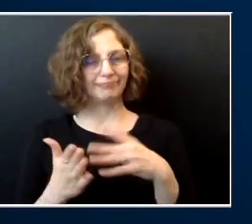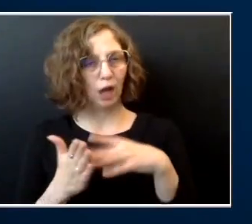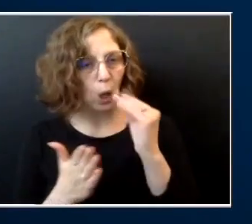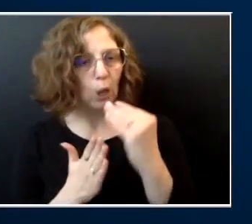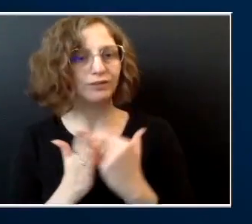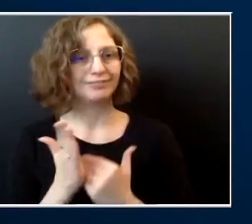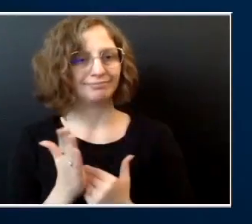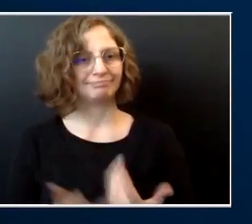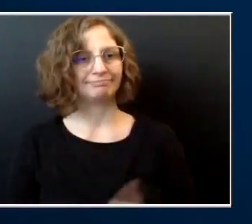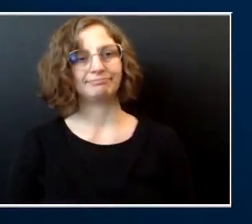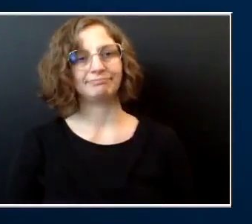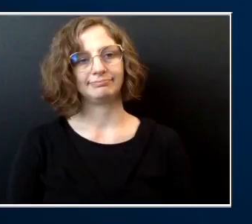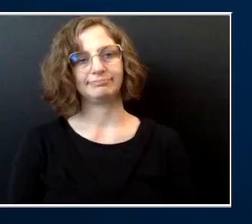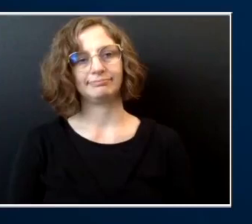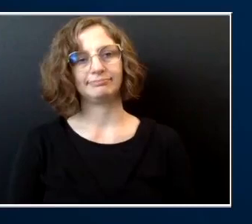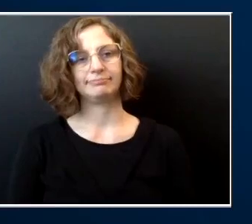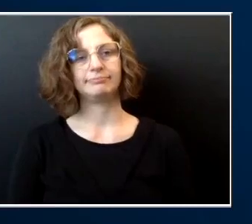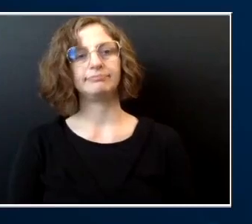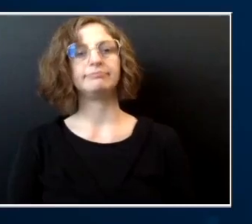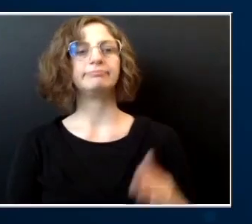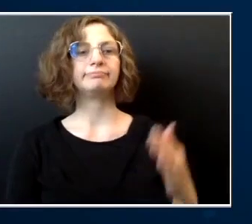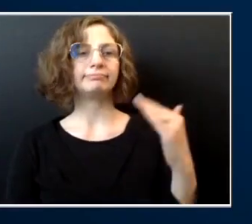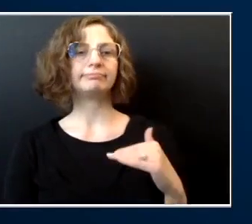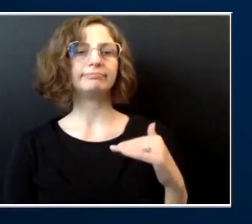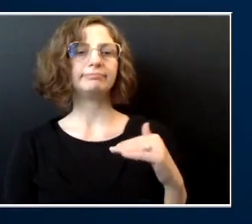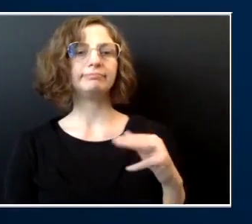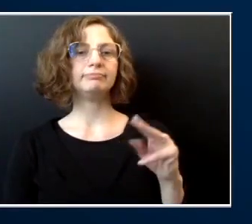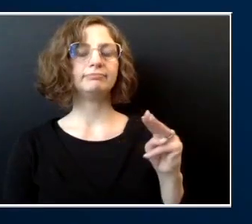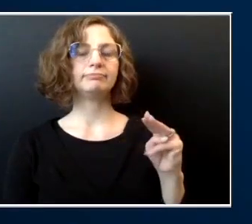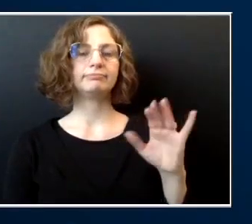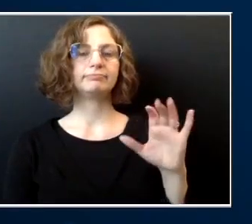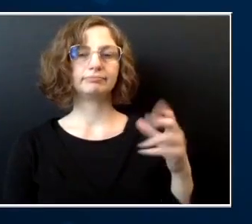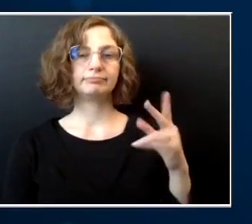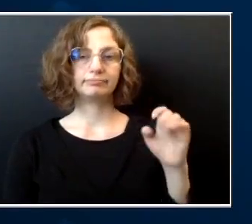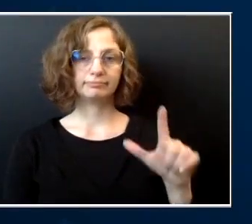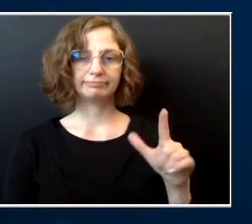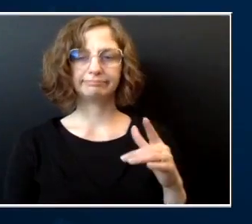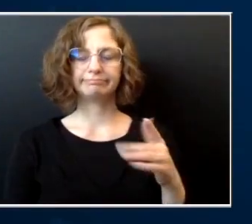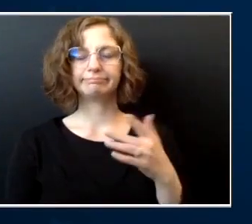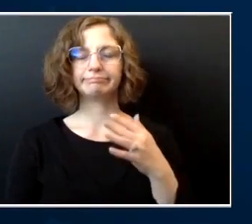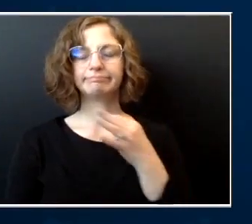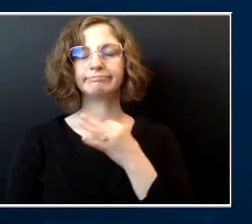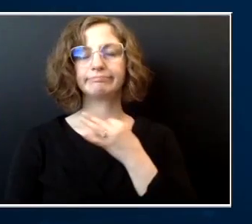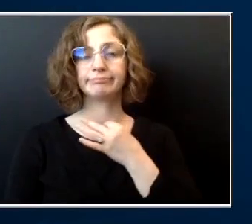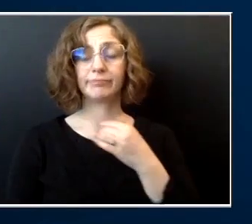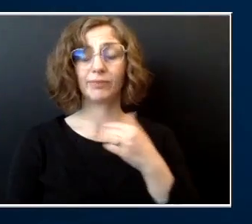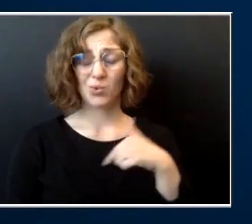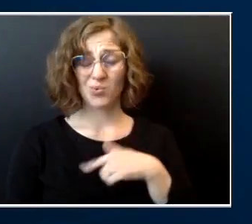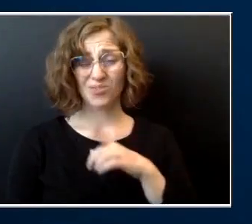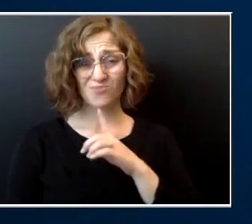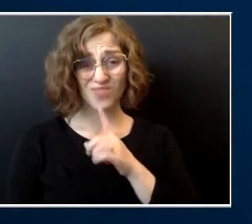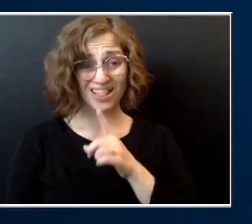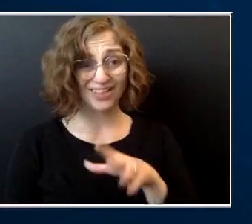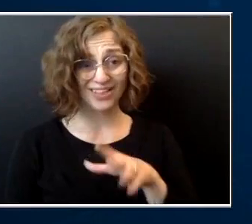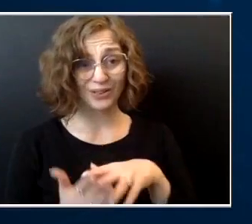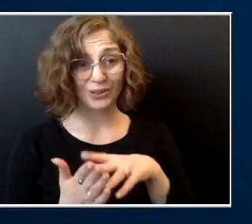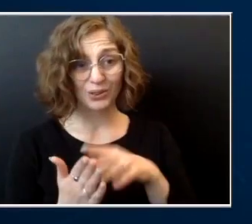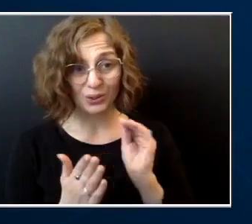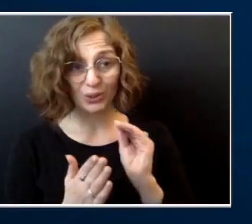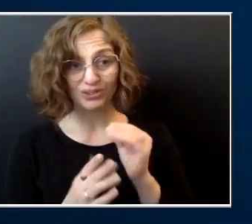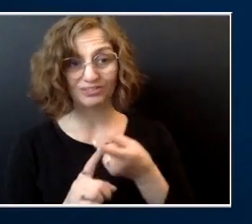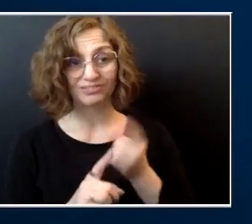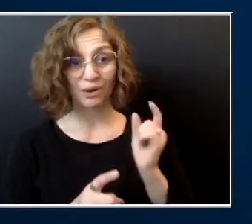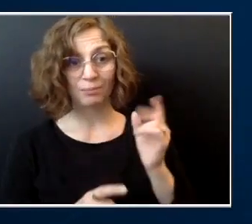Michael questions, do we really learn from history? He's pointing to the measles outbreaks in Florida and as close as